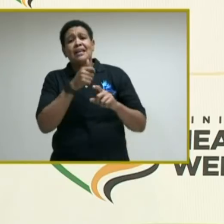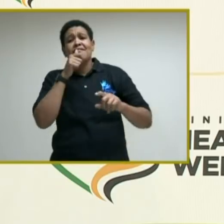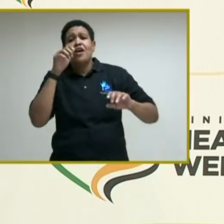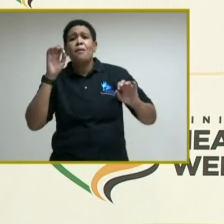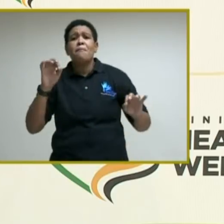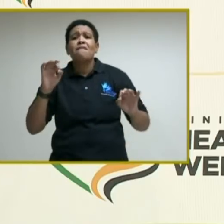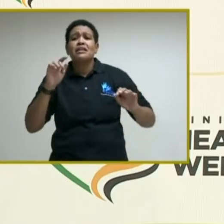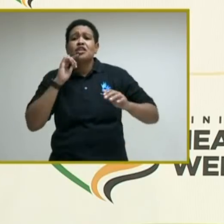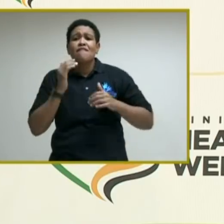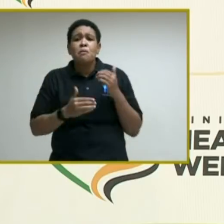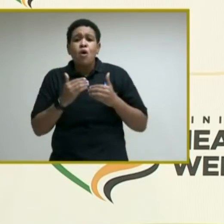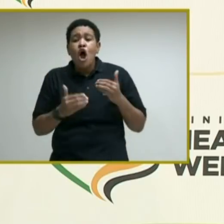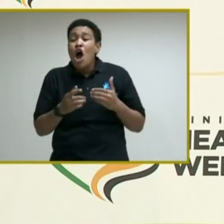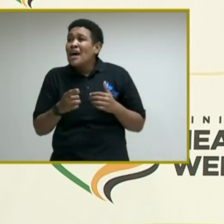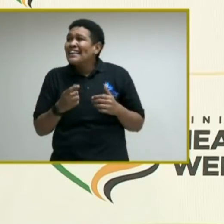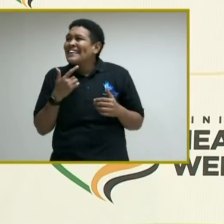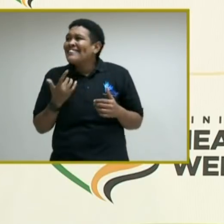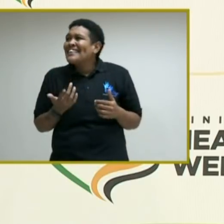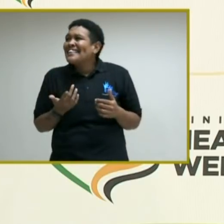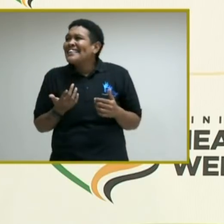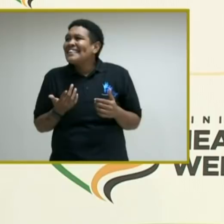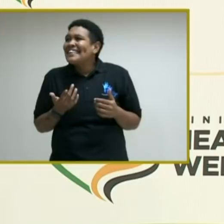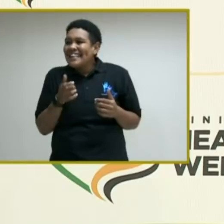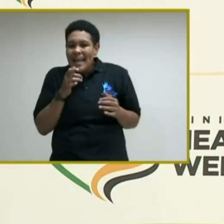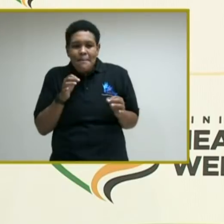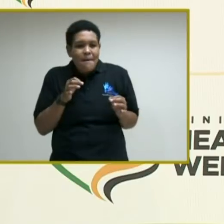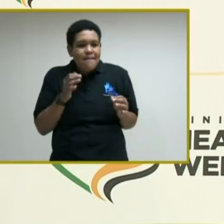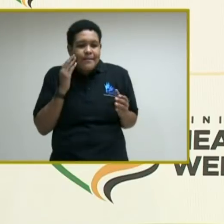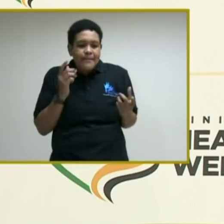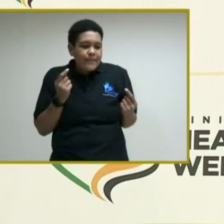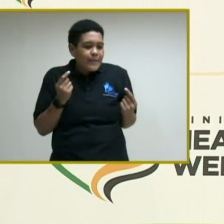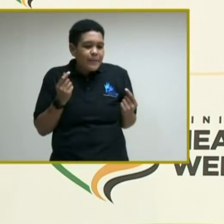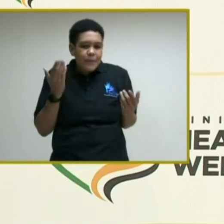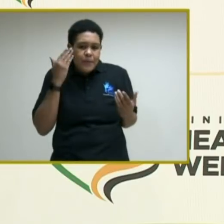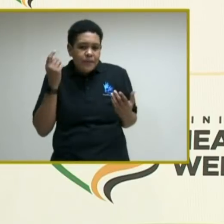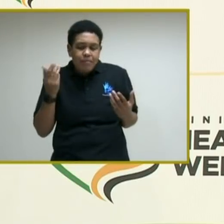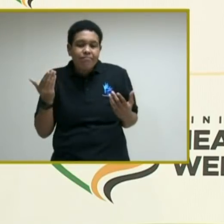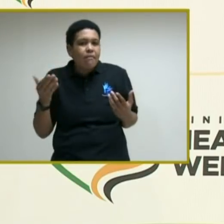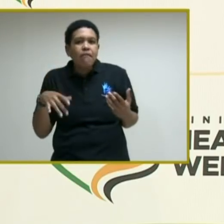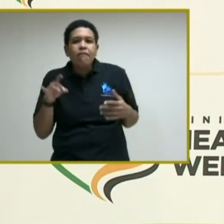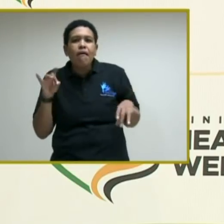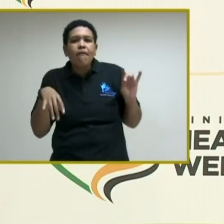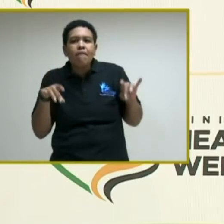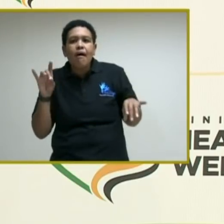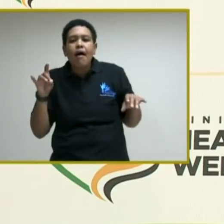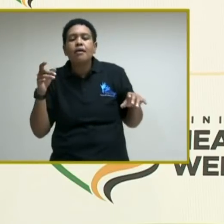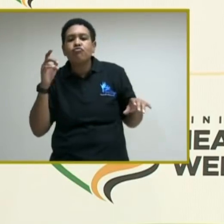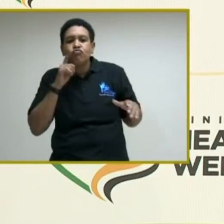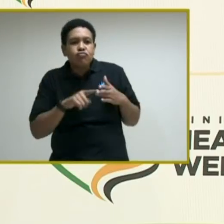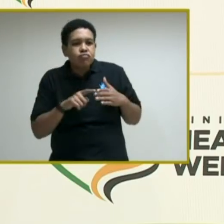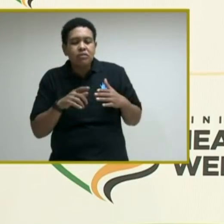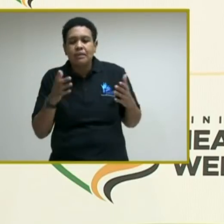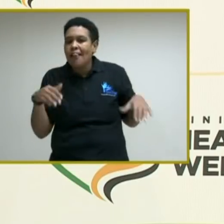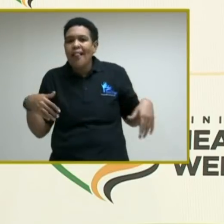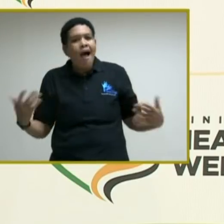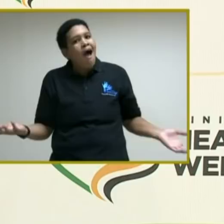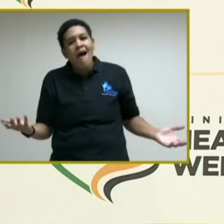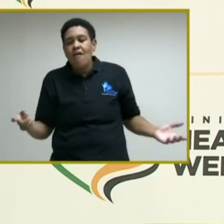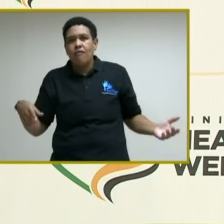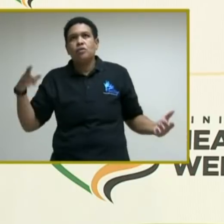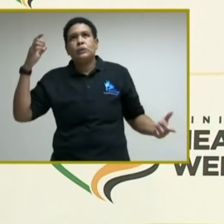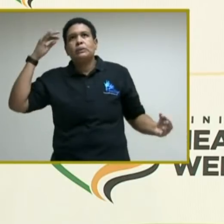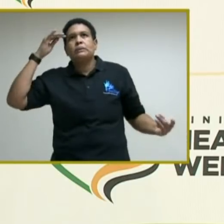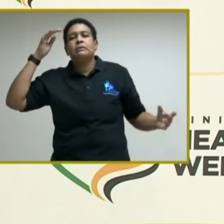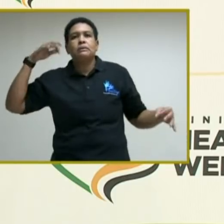imperfections of the process up to this point. There's no playbook for it. We have to keep pushing. But I cannot imagine that there is